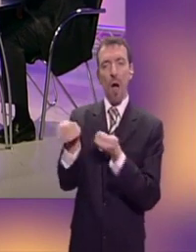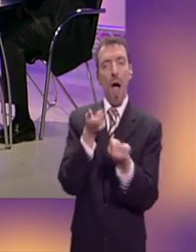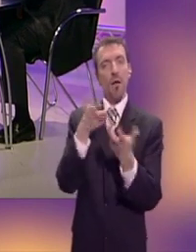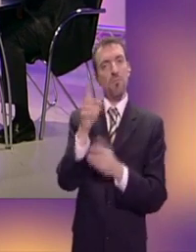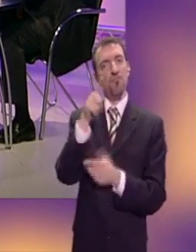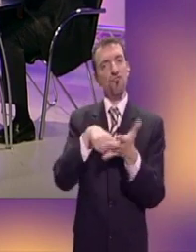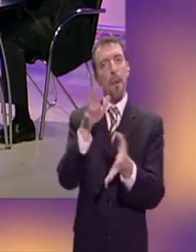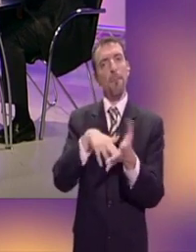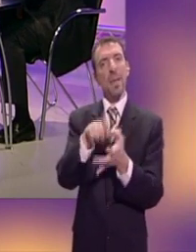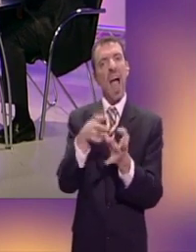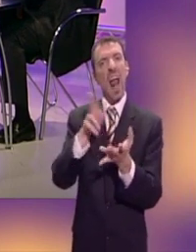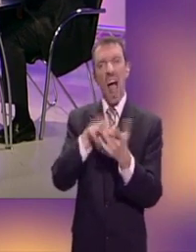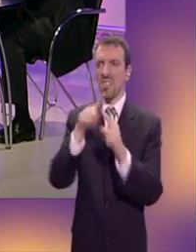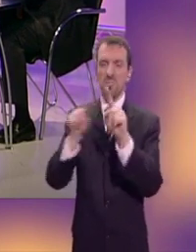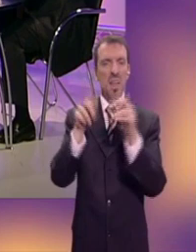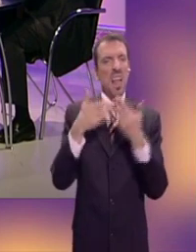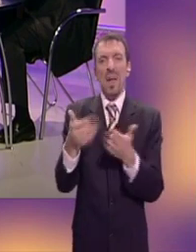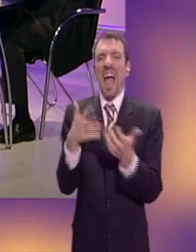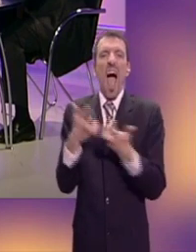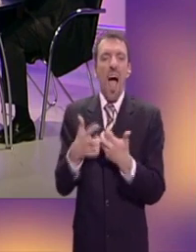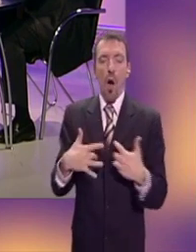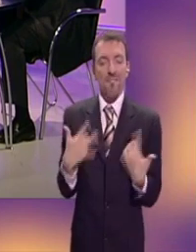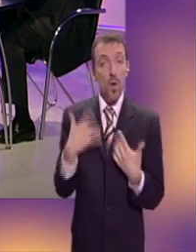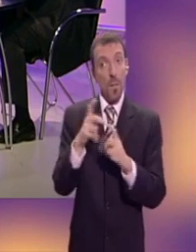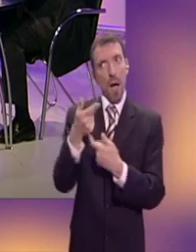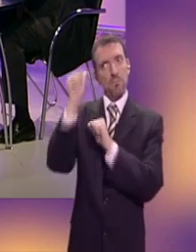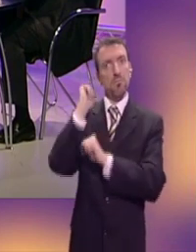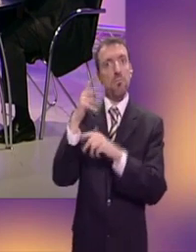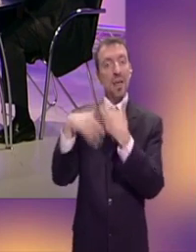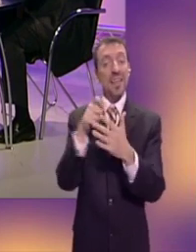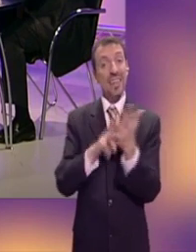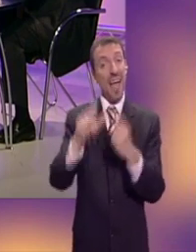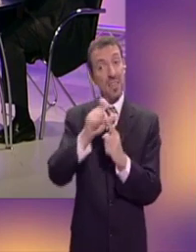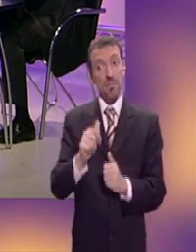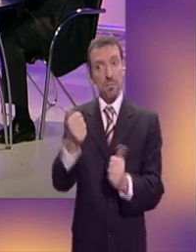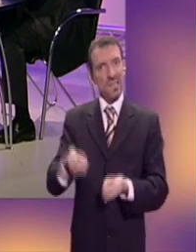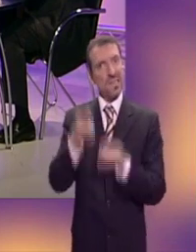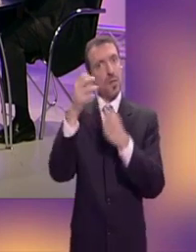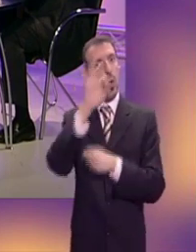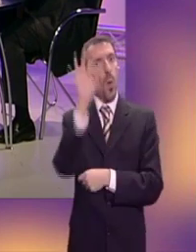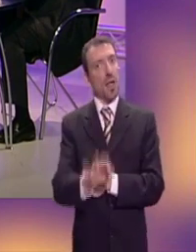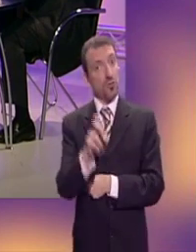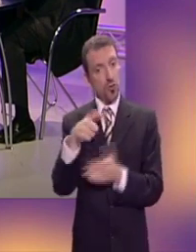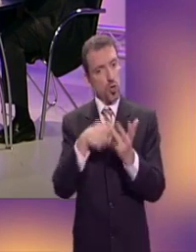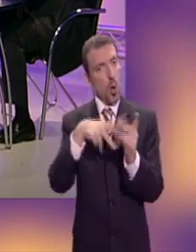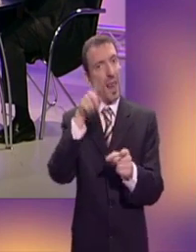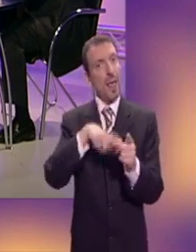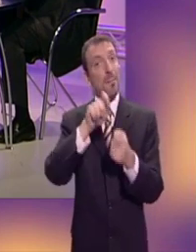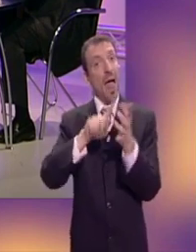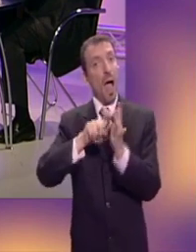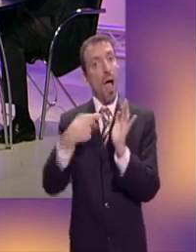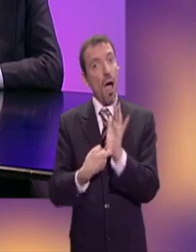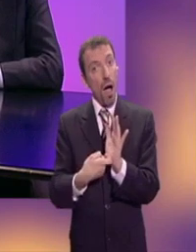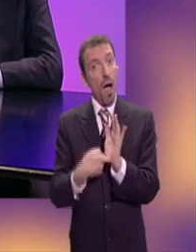all done that, whatever your other disagreements and so on. We're now in a situation where David poses an interesting question about Tony Blair. Now, as you all would